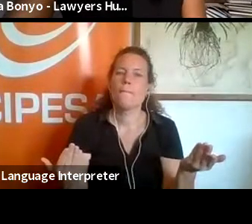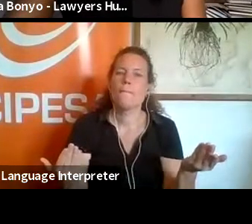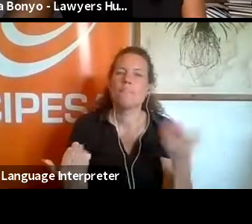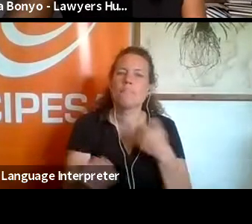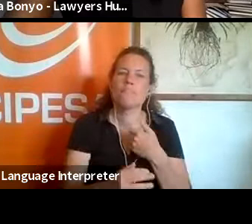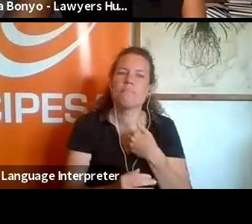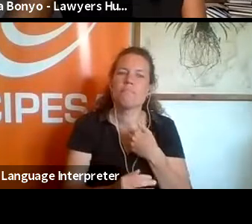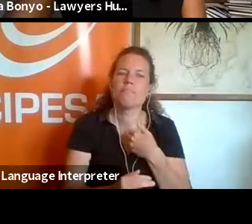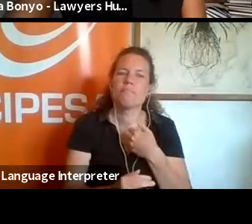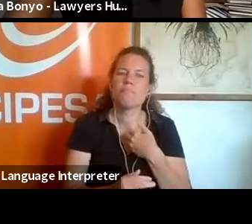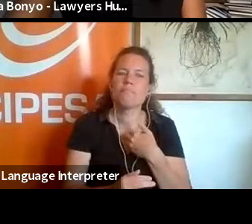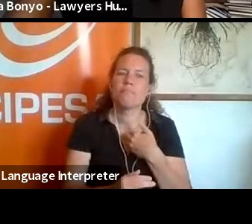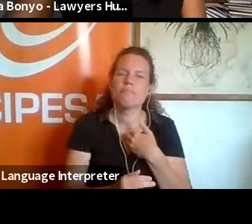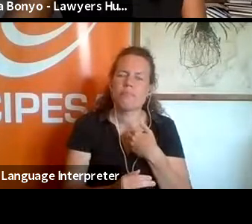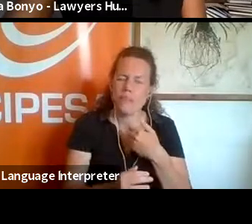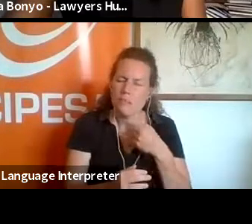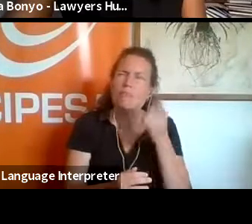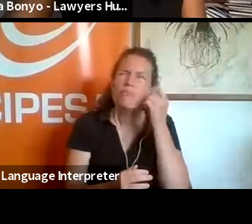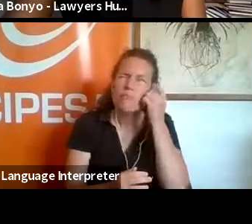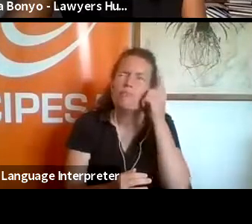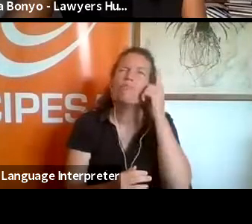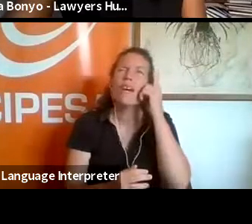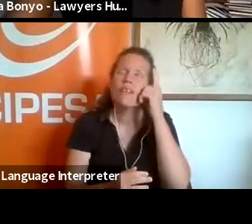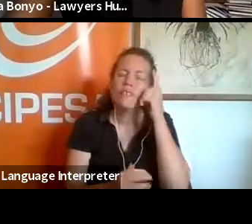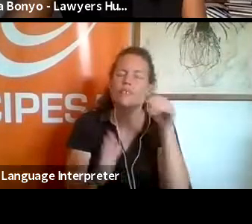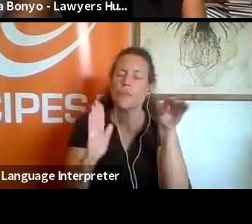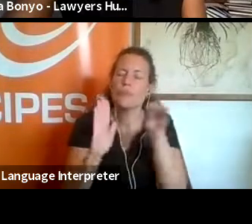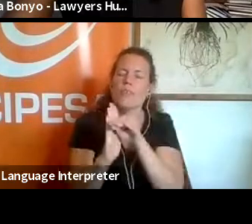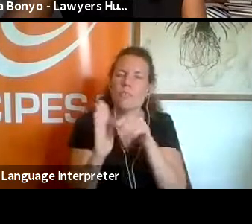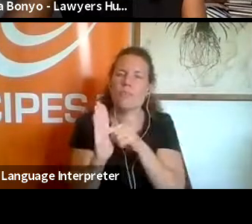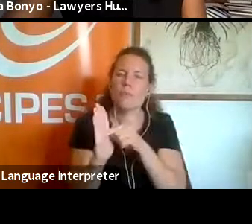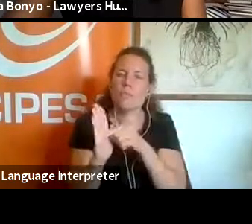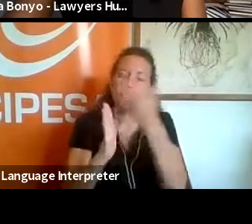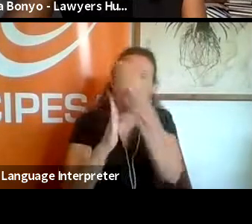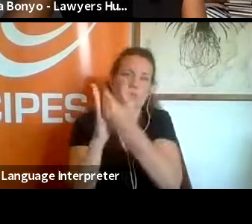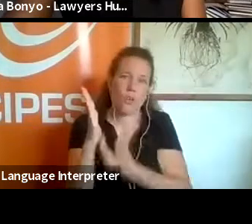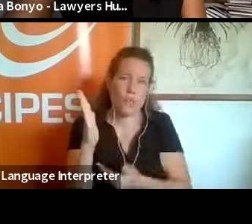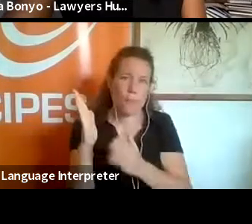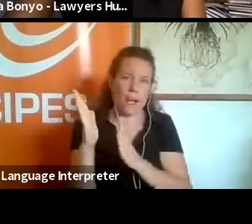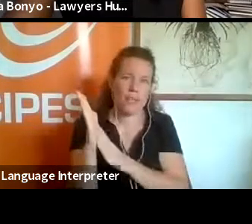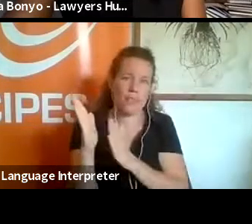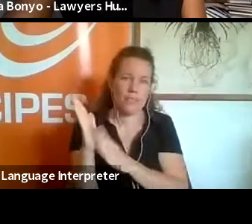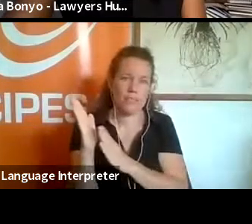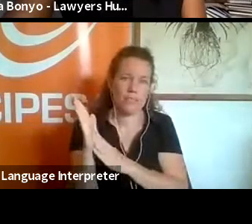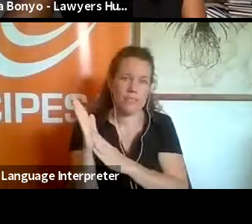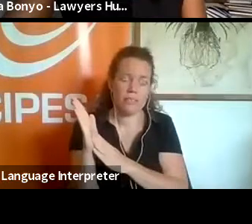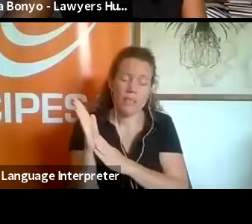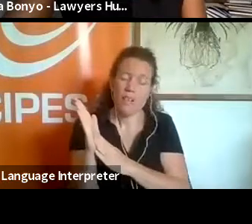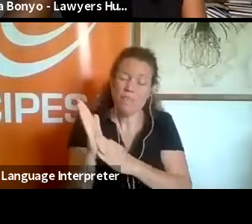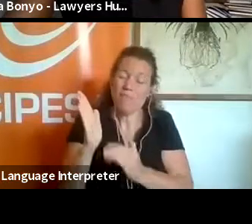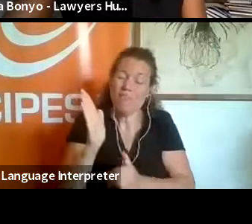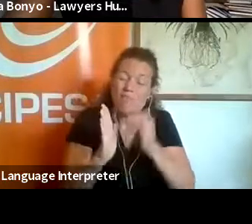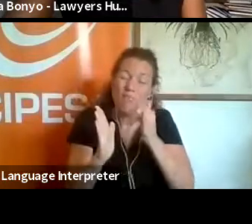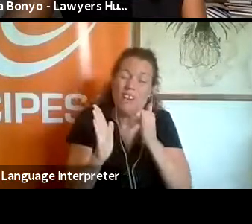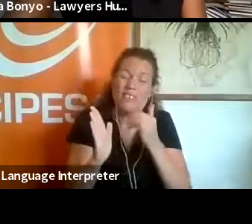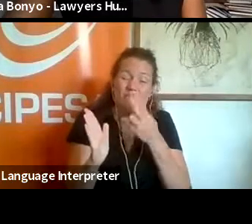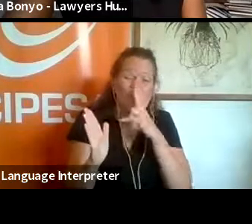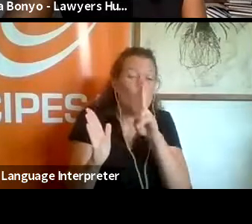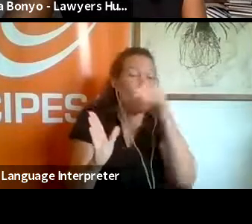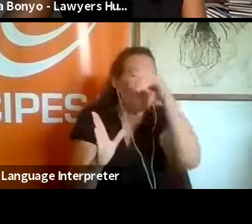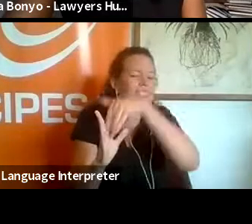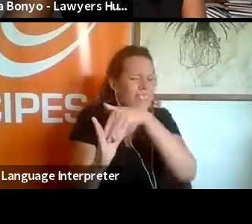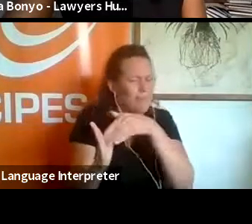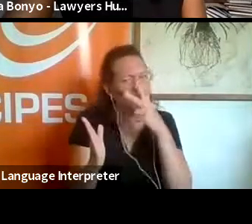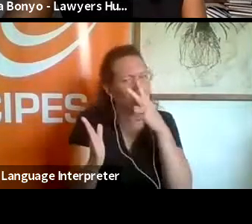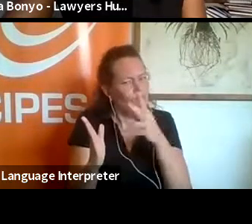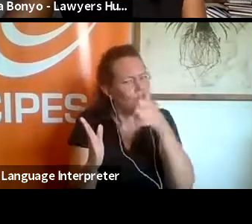I understood the principle to be a document which has a lot of promise, but currently